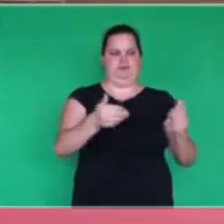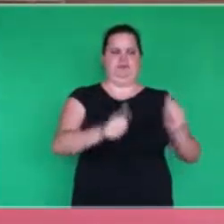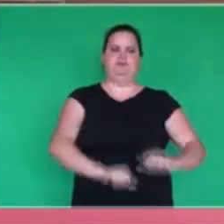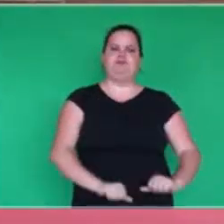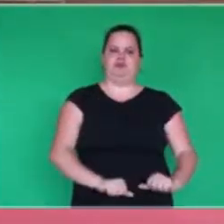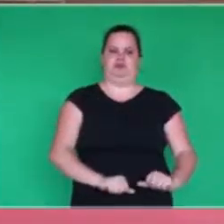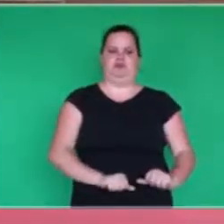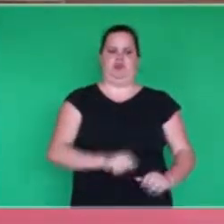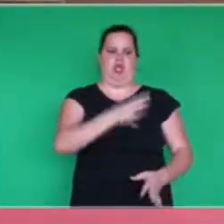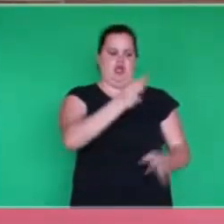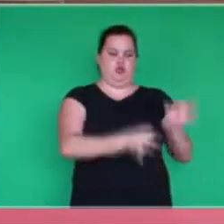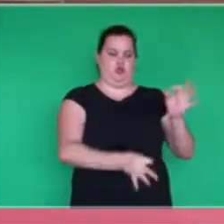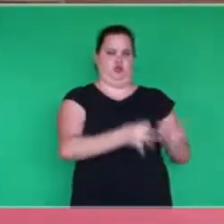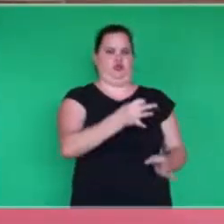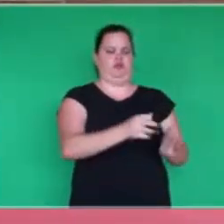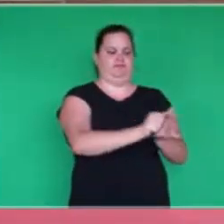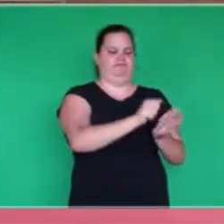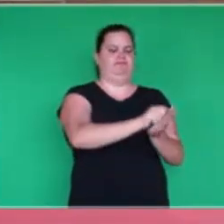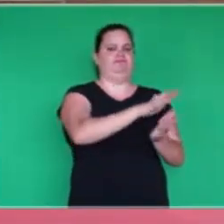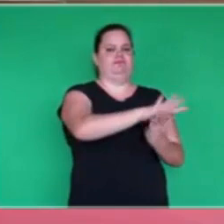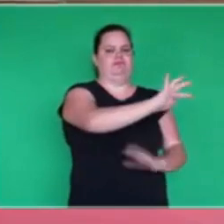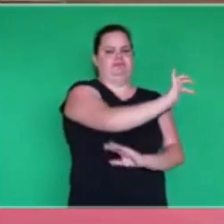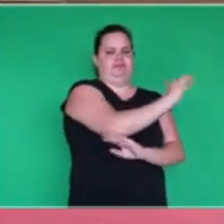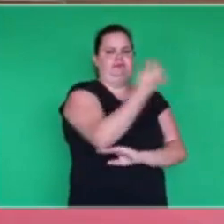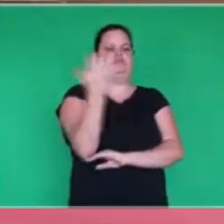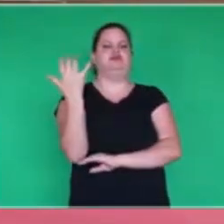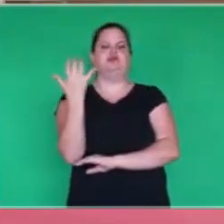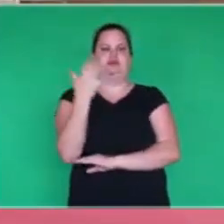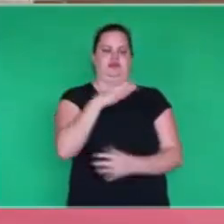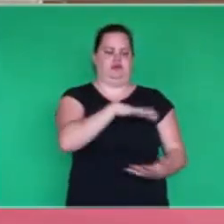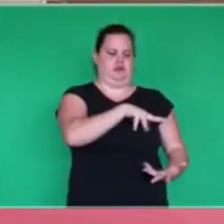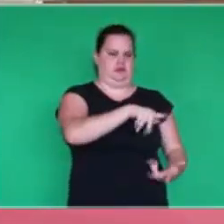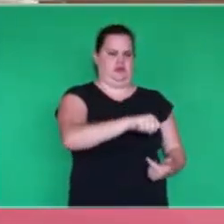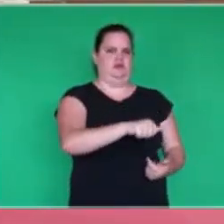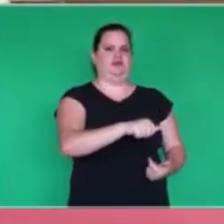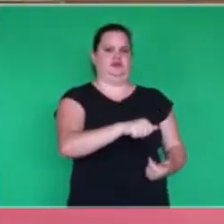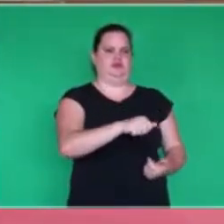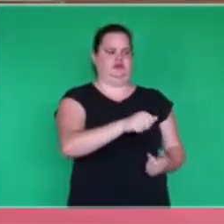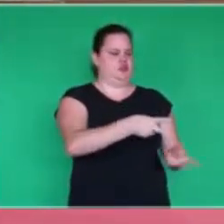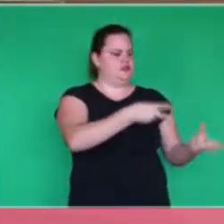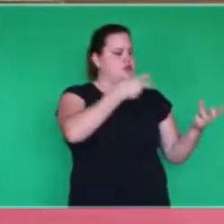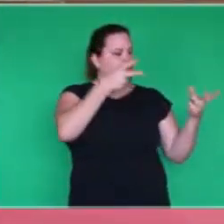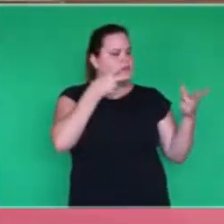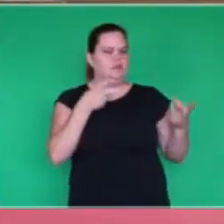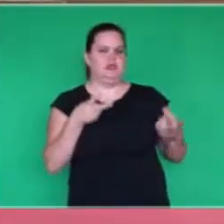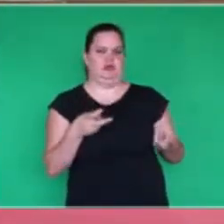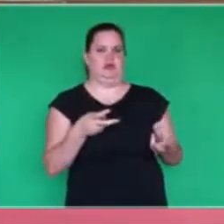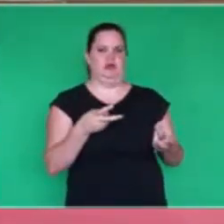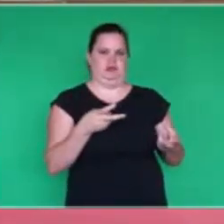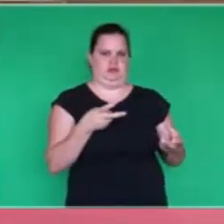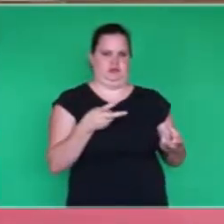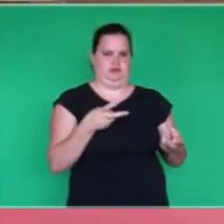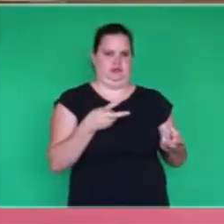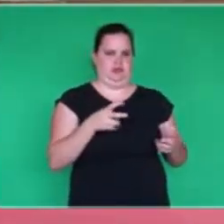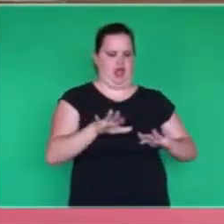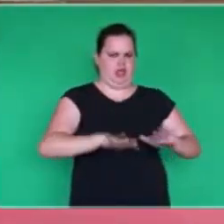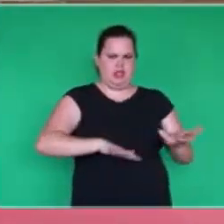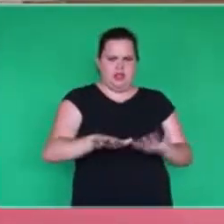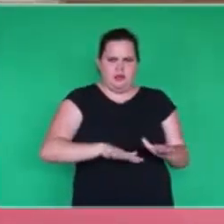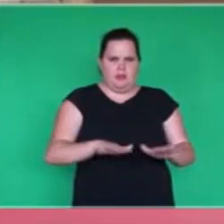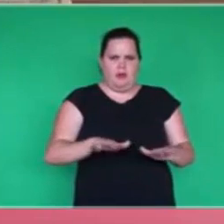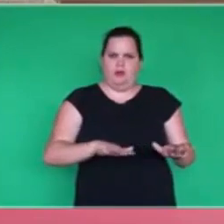great catastrophe. It's a judgment, the beginning of one. We shall see the